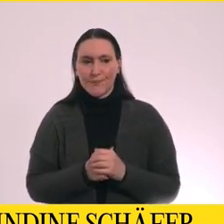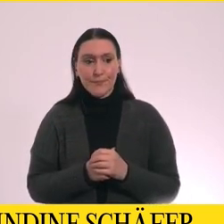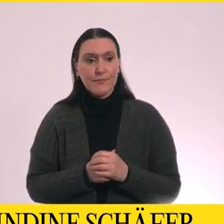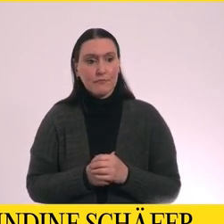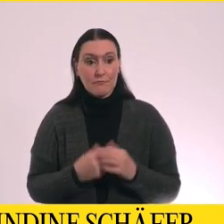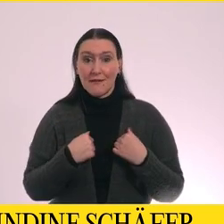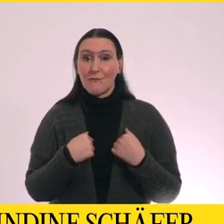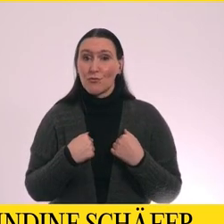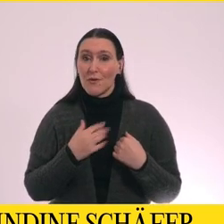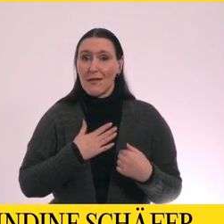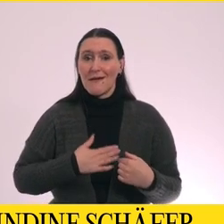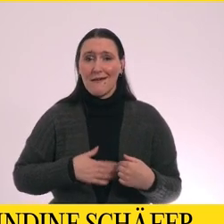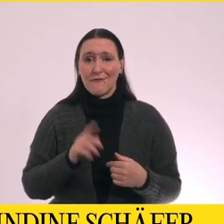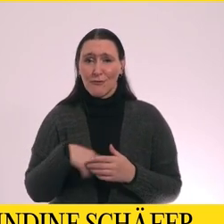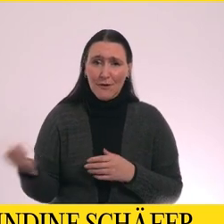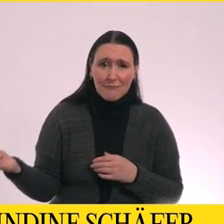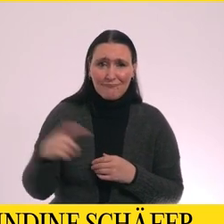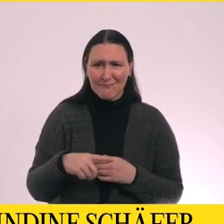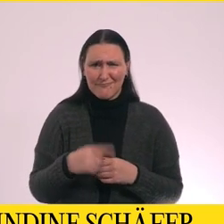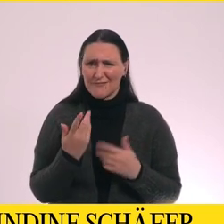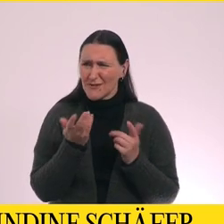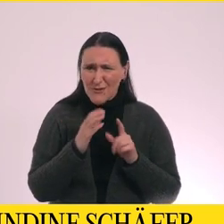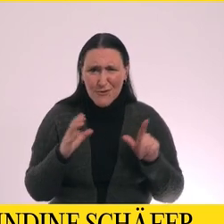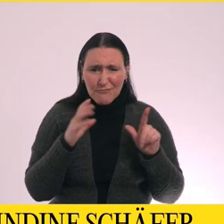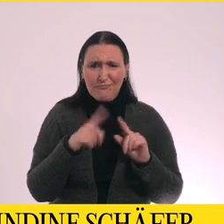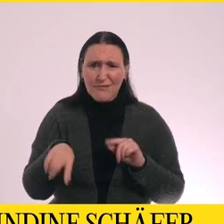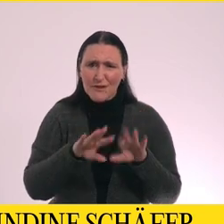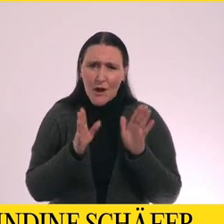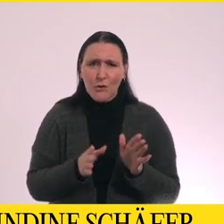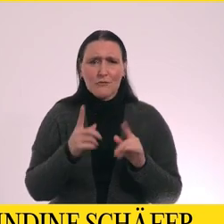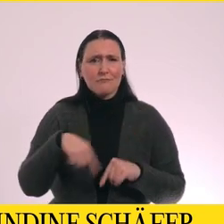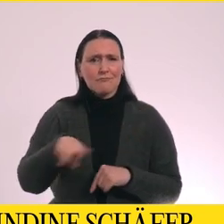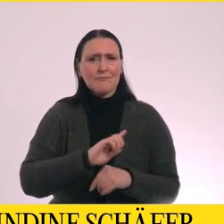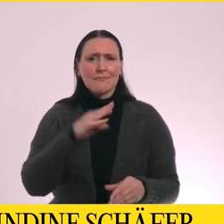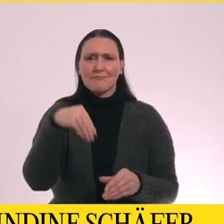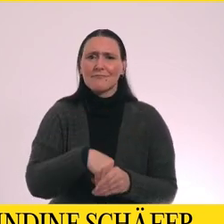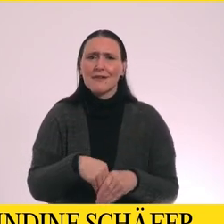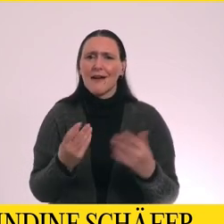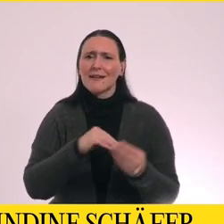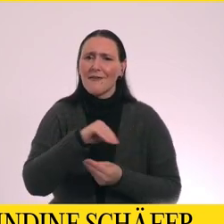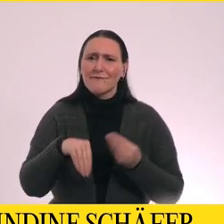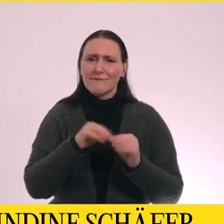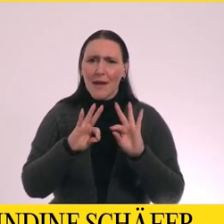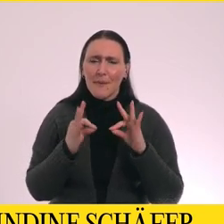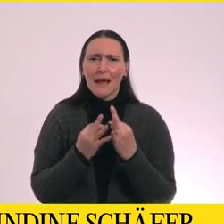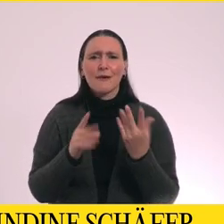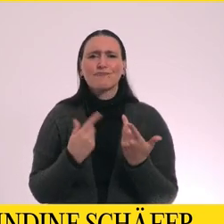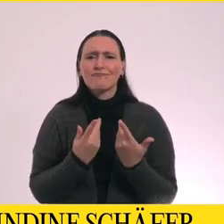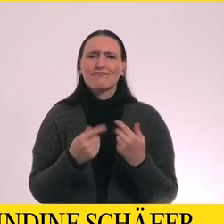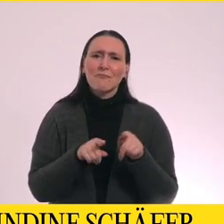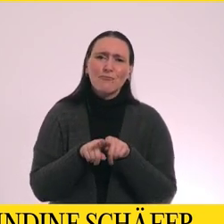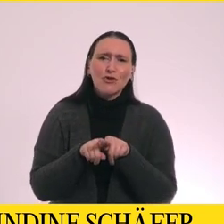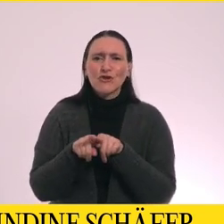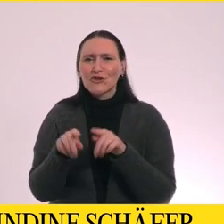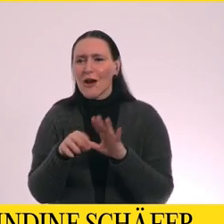good. So far as you step for this house, we are family. I'll see my brothers, I'll see my sisters, black and white,